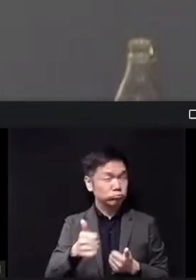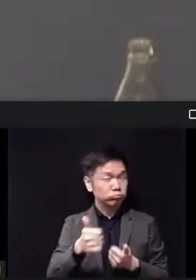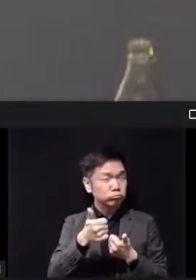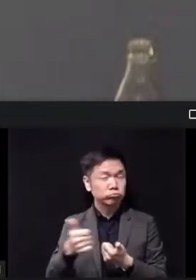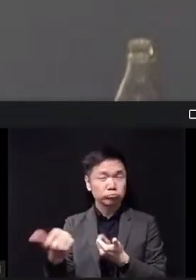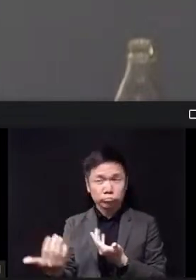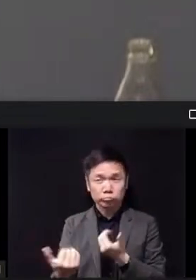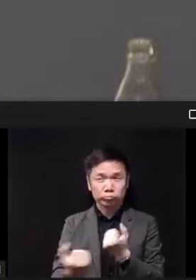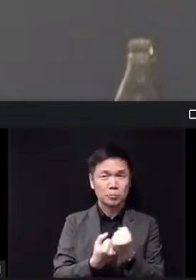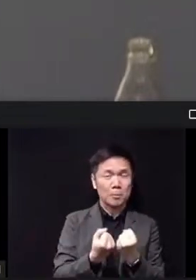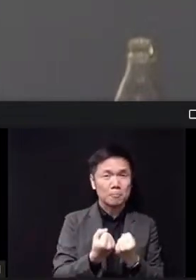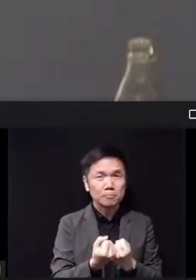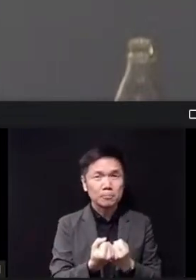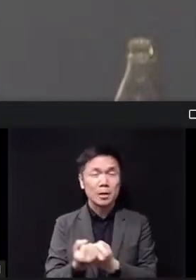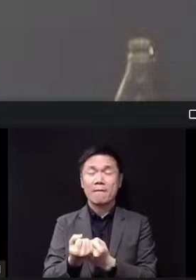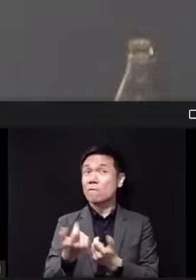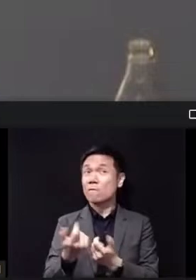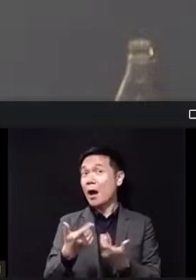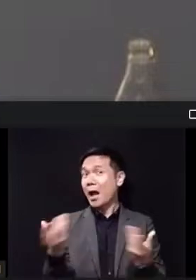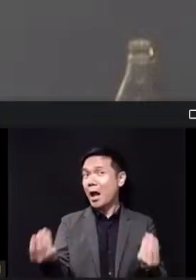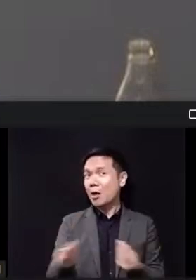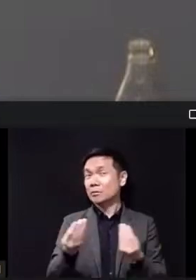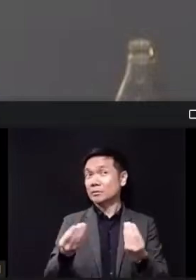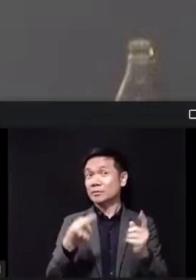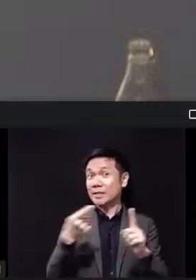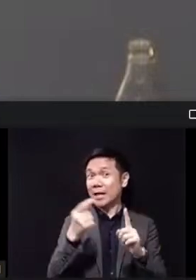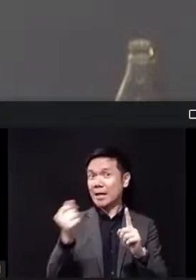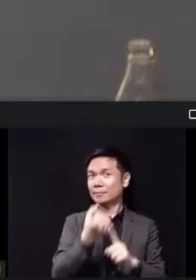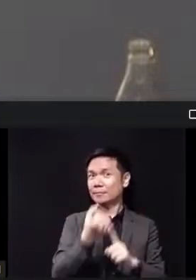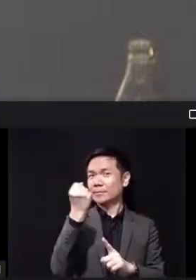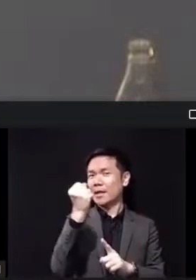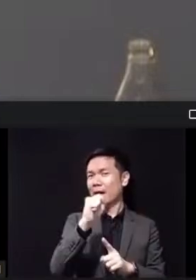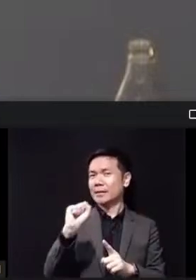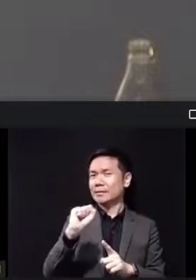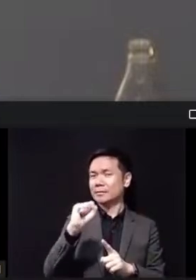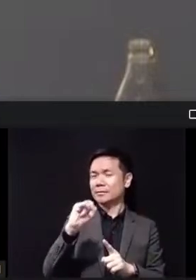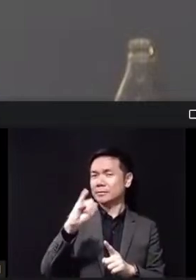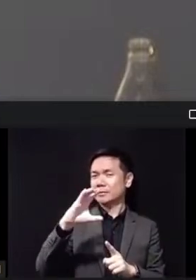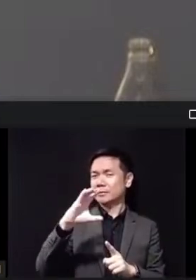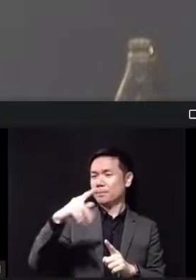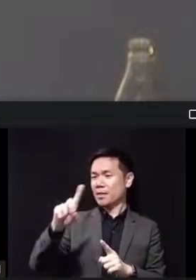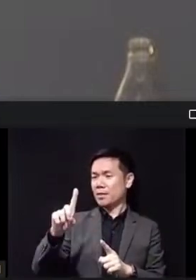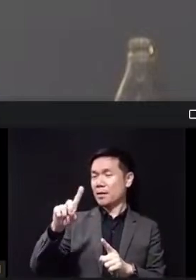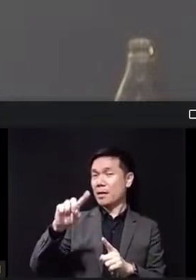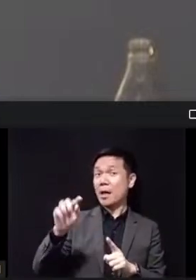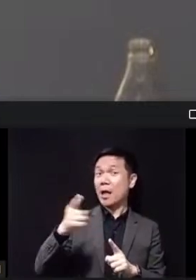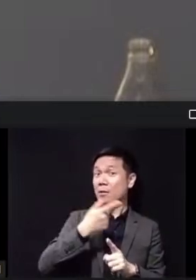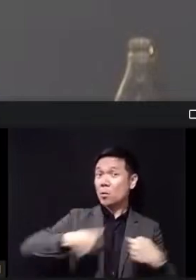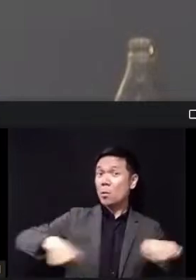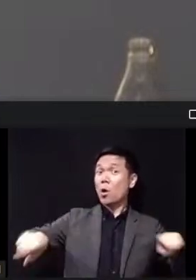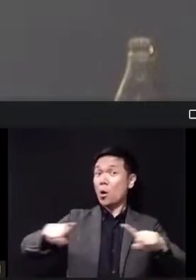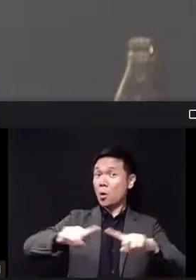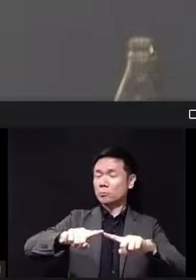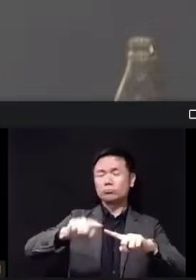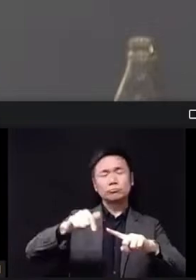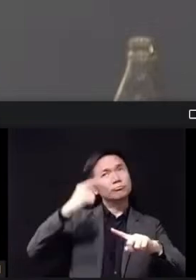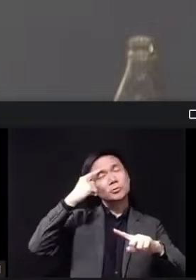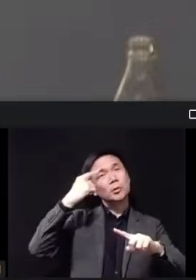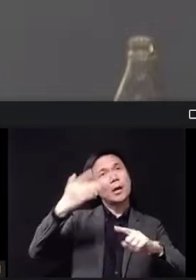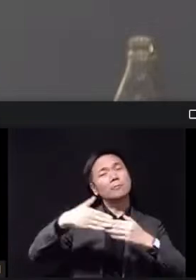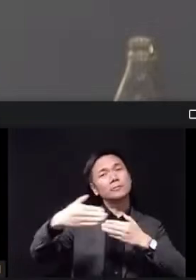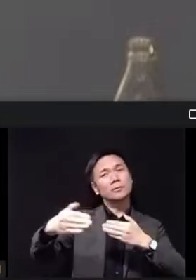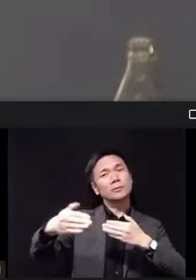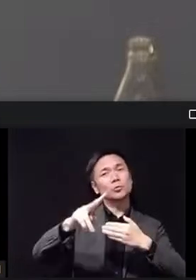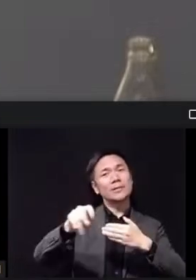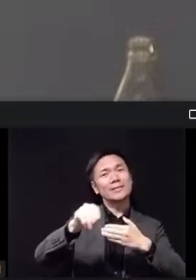make substantial contribution to the ICPD 30 and position ourselves for the